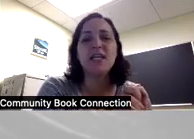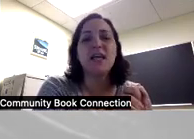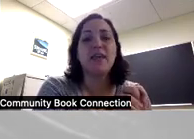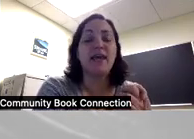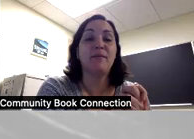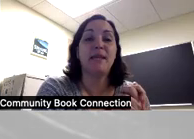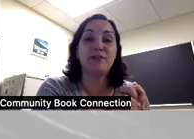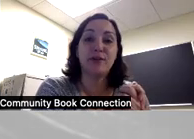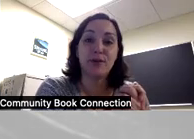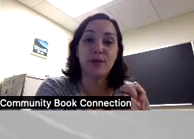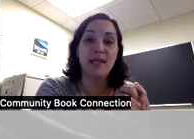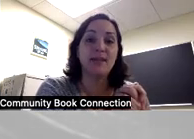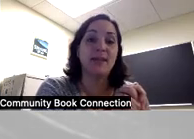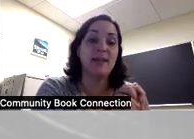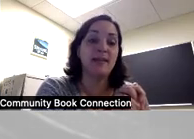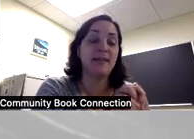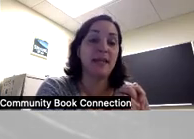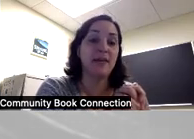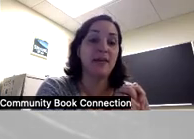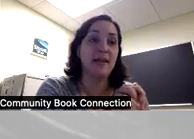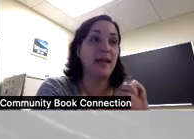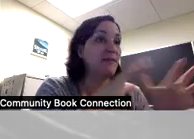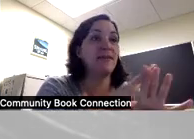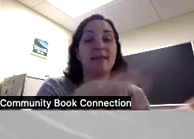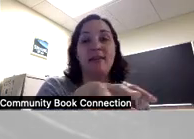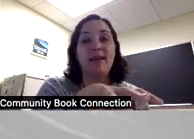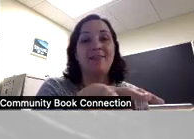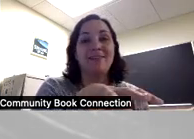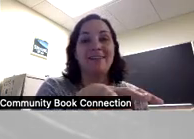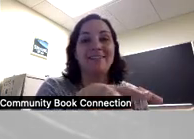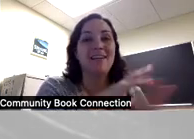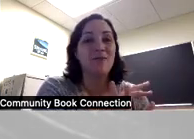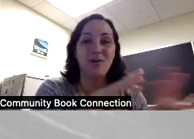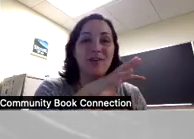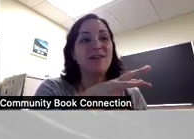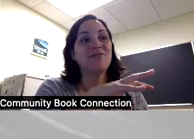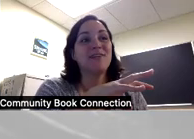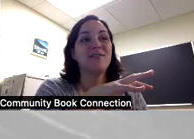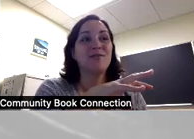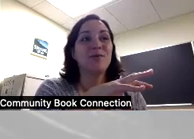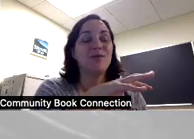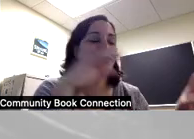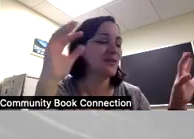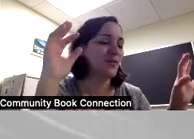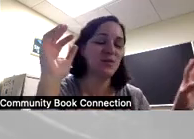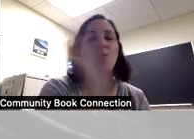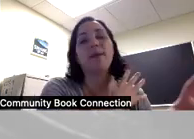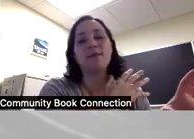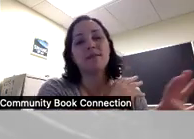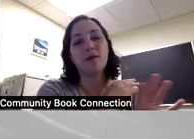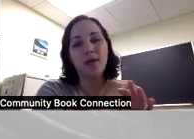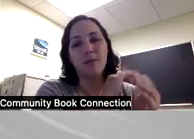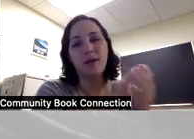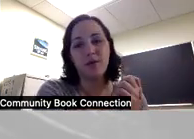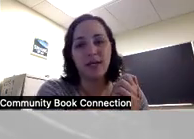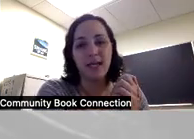2009-ish. They had a major hurricane that hit that area, and everything that they had done with all the restoration of the coral reefs was